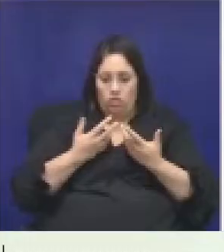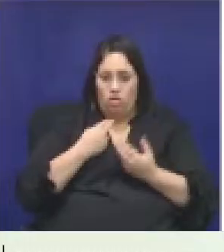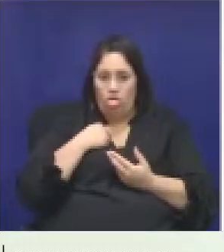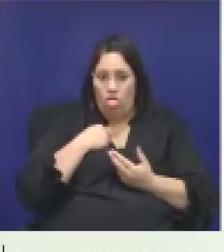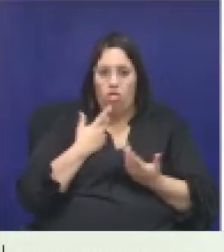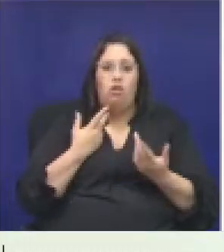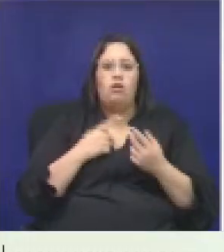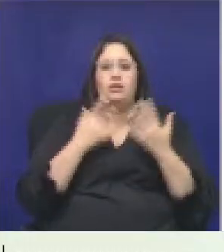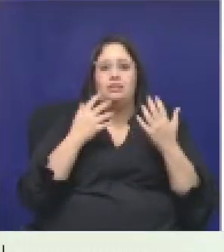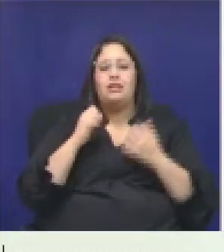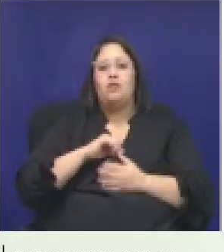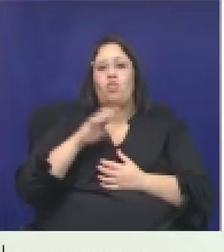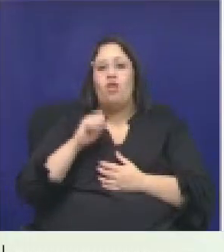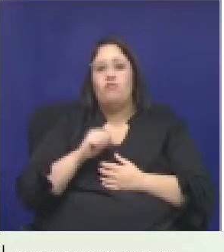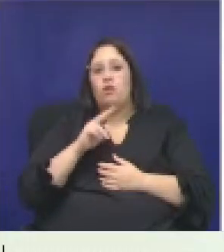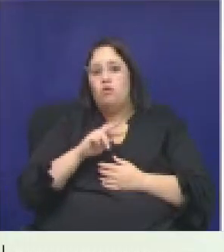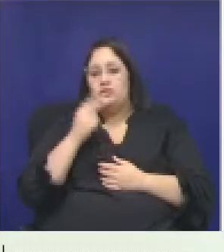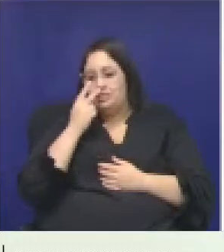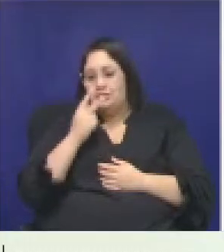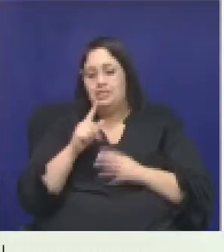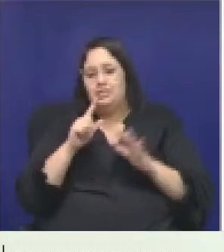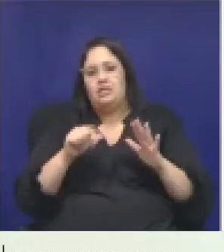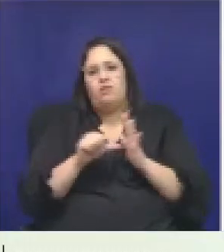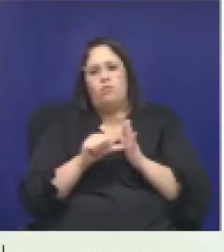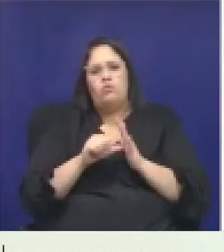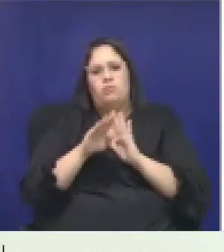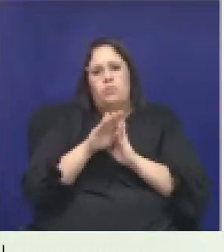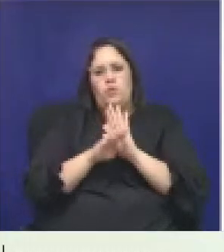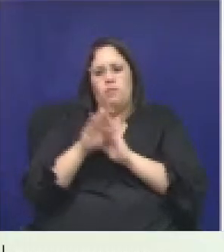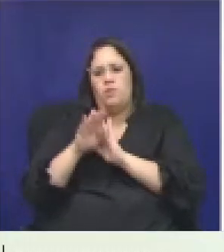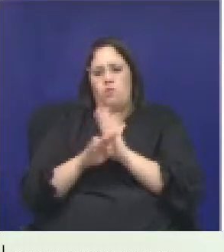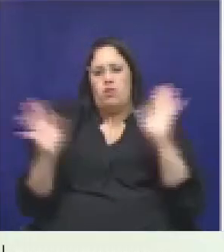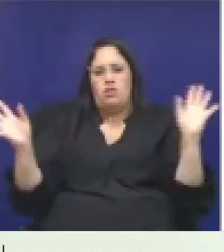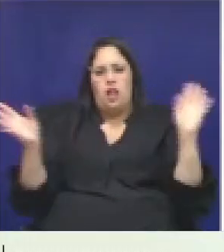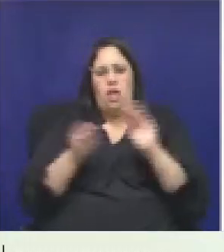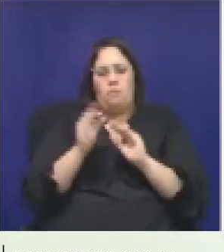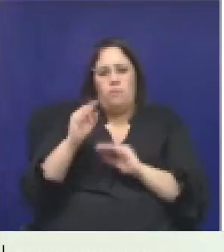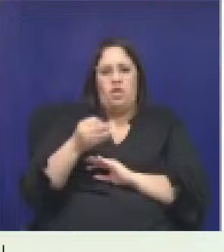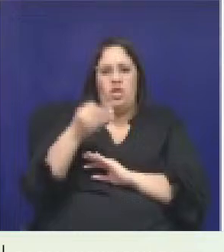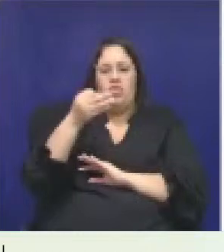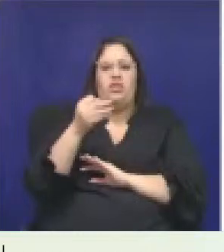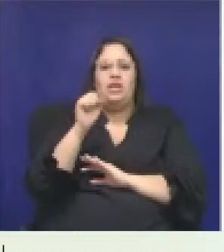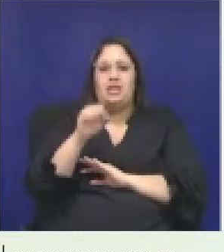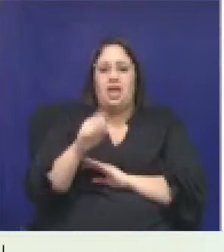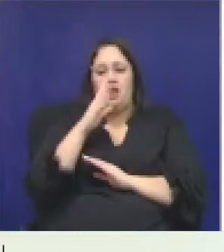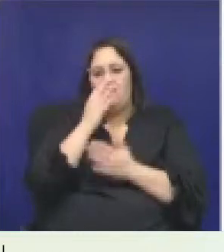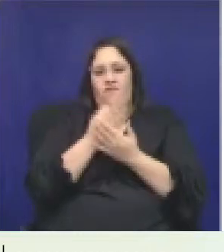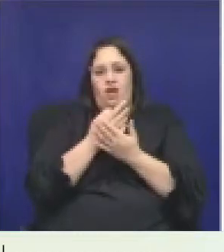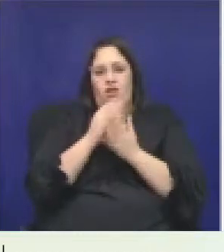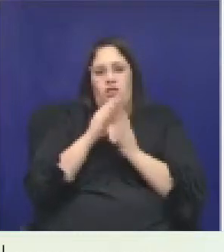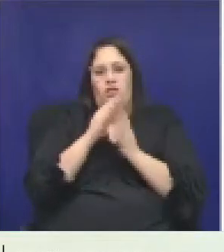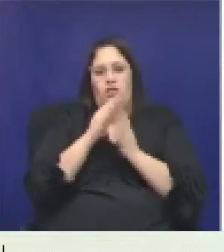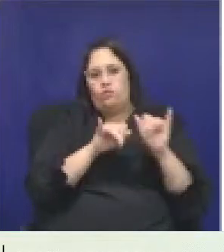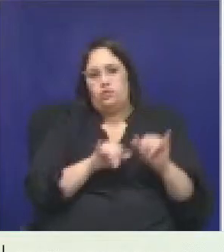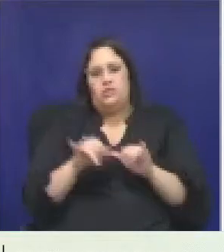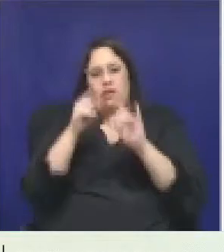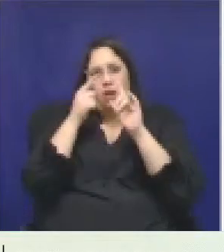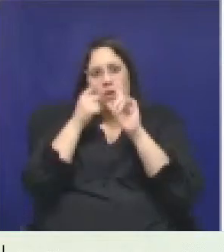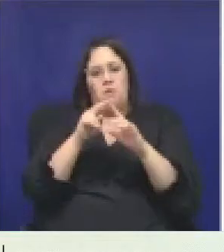do well to look at its 7 key programs and consolidate them into 3 better funded programs of the same